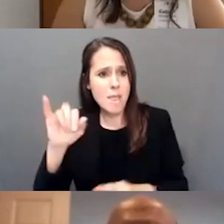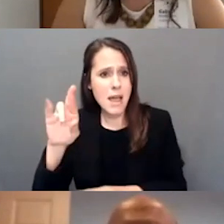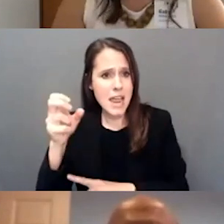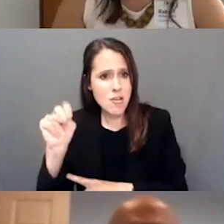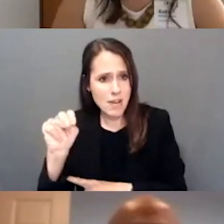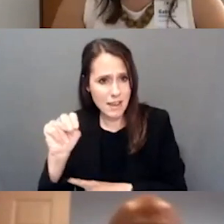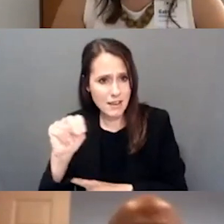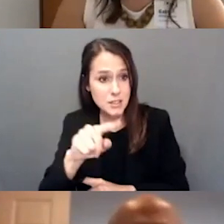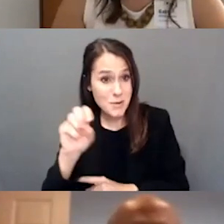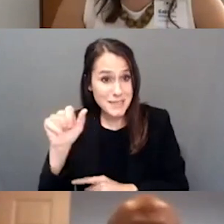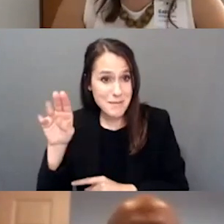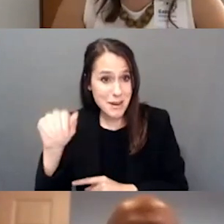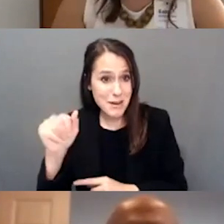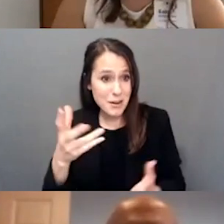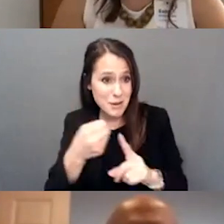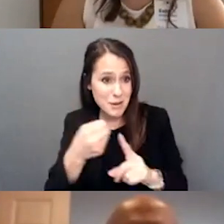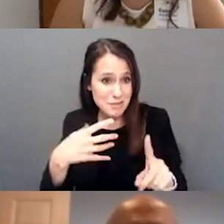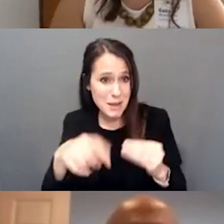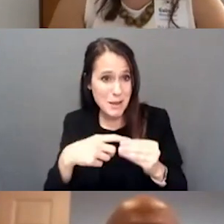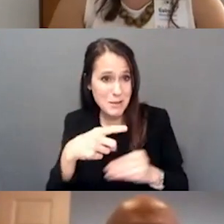So Samira, do you want to say something else about you?